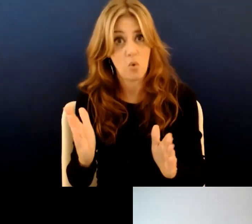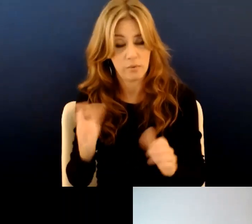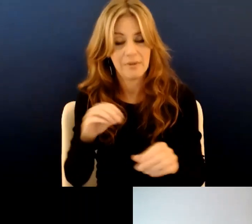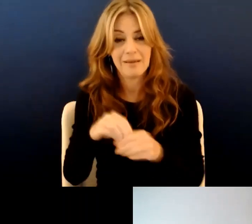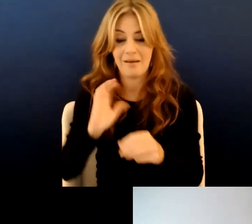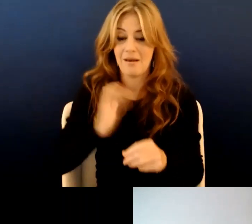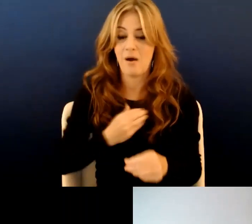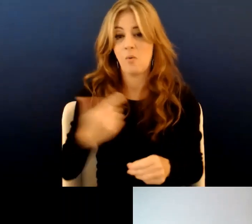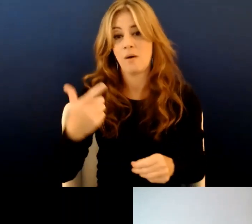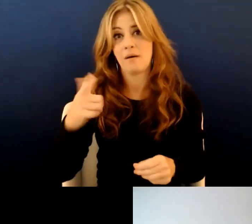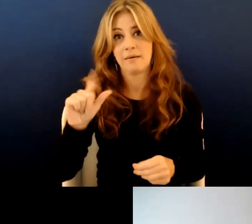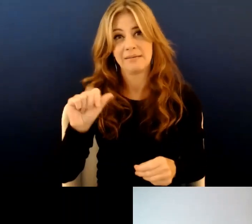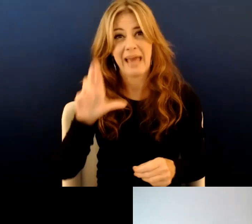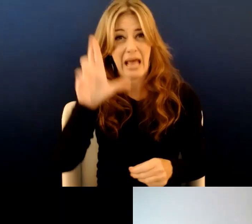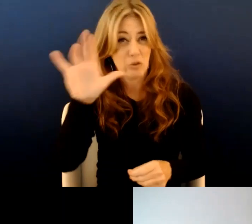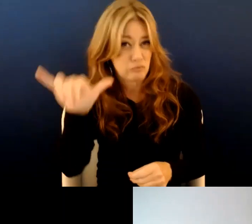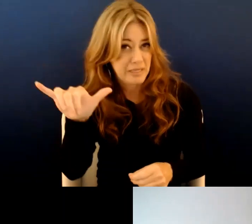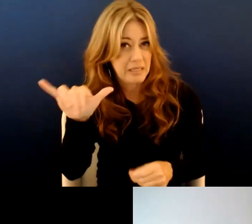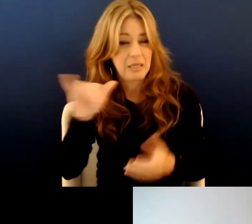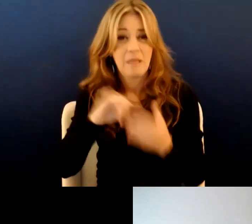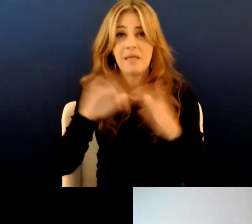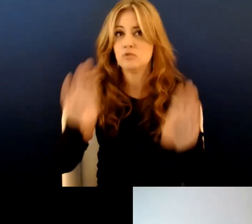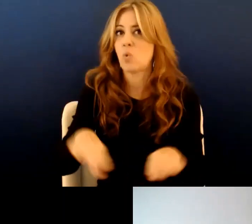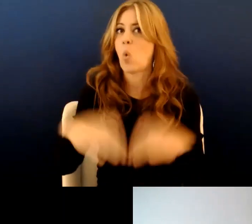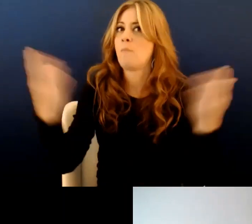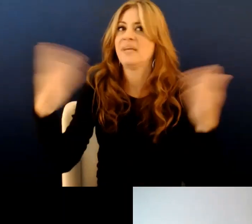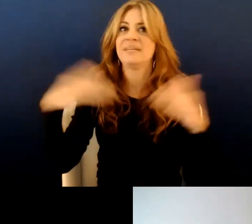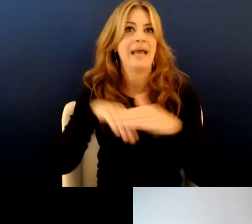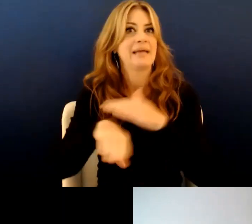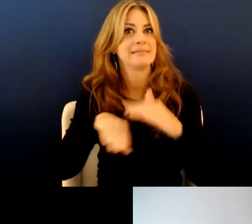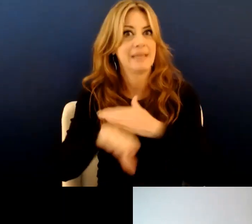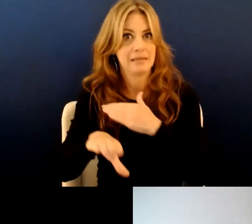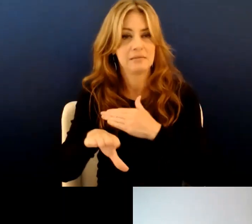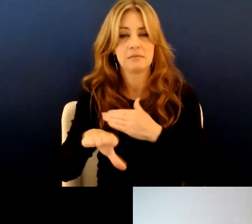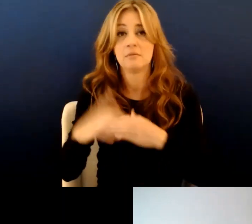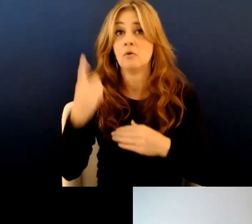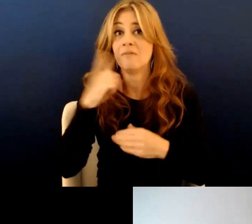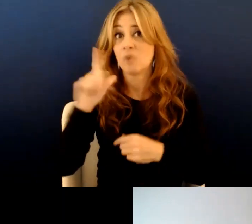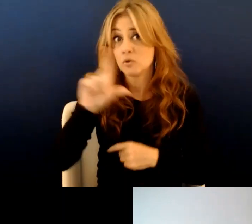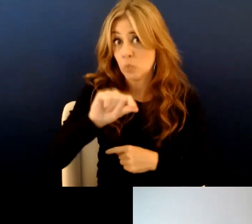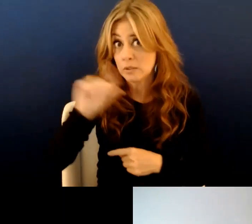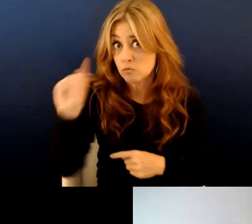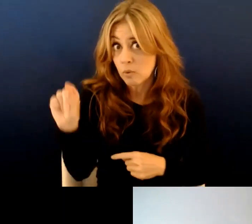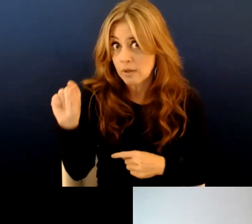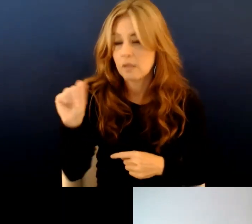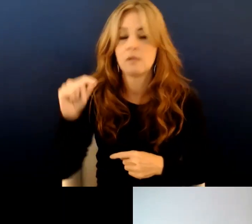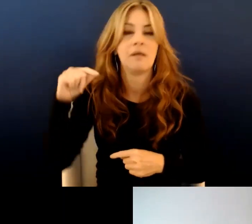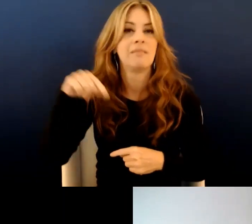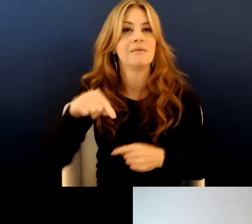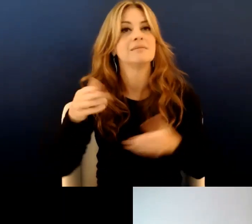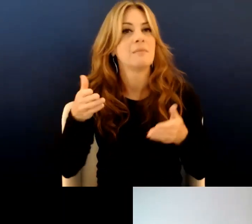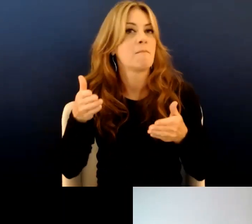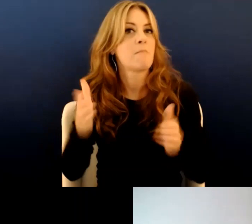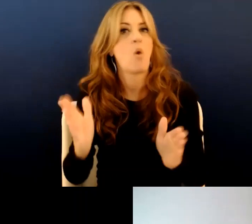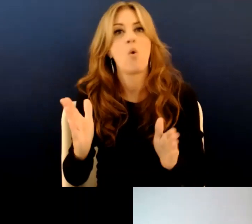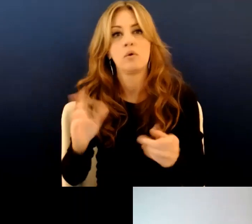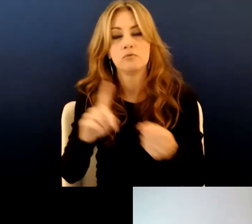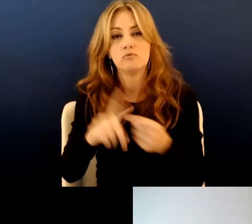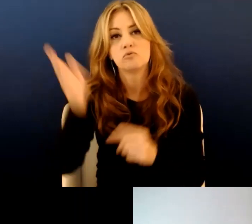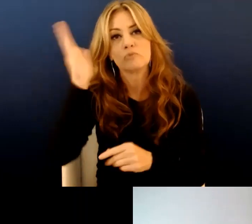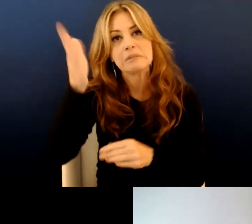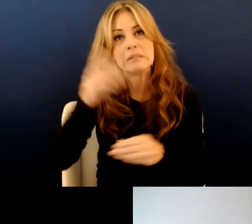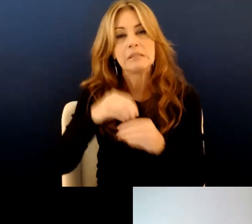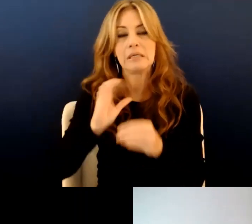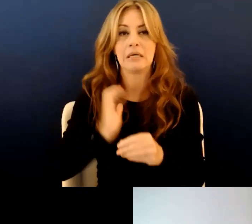gallery, which will be an openly accessible product for 2020, this mode of presenting in our